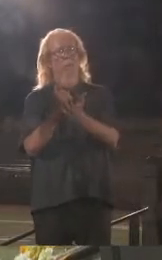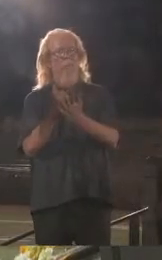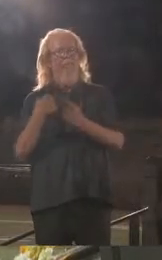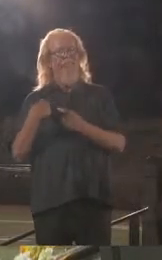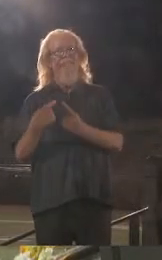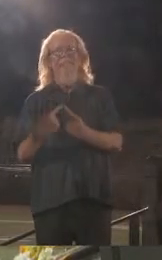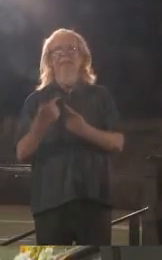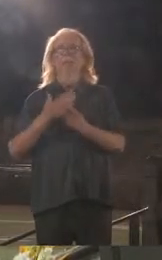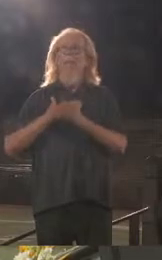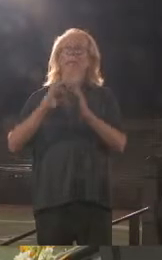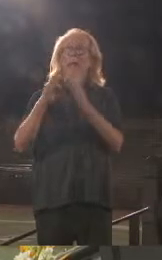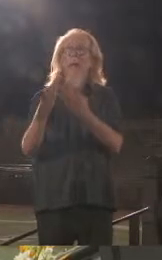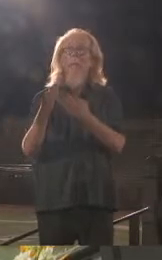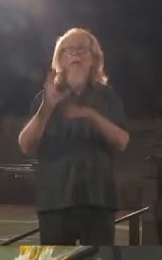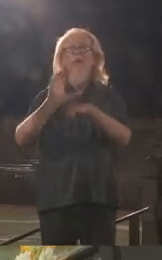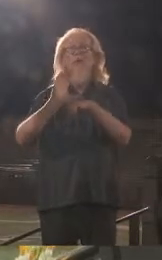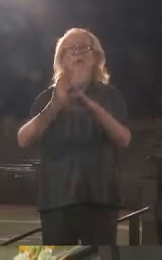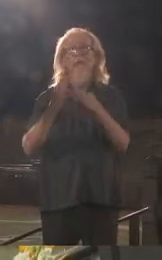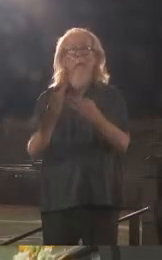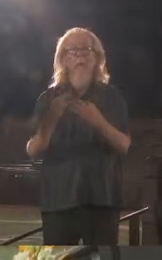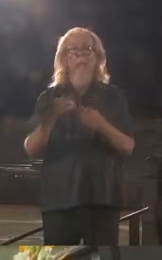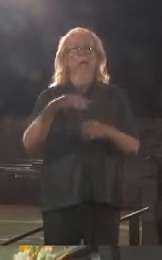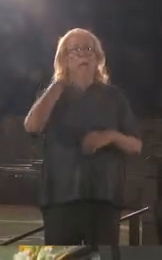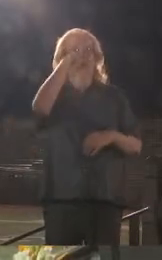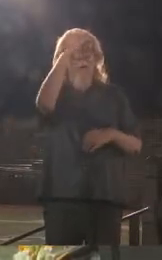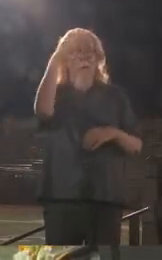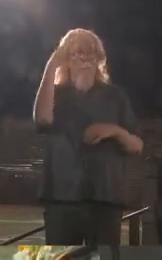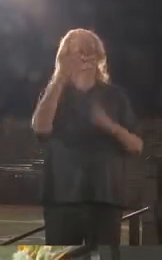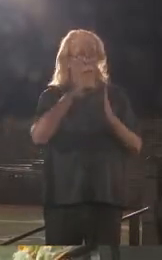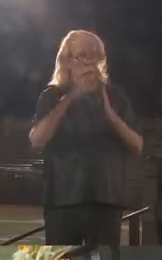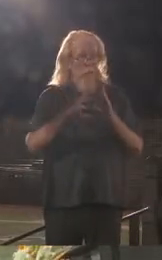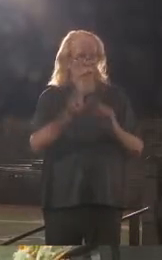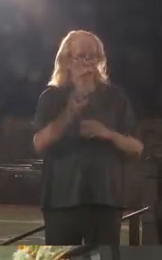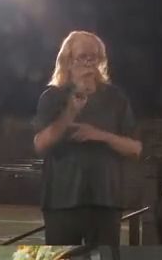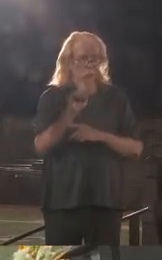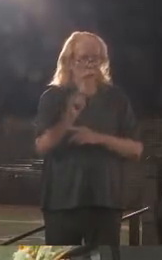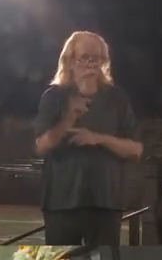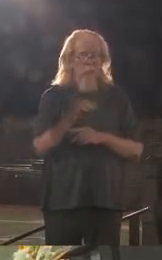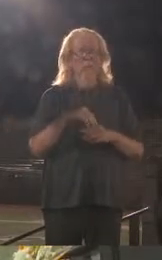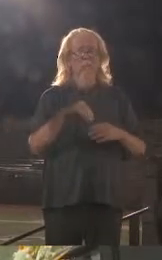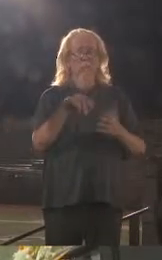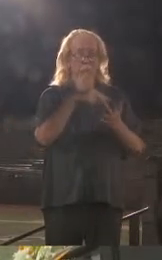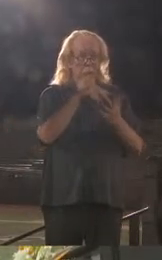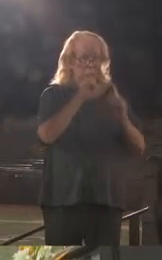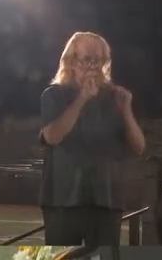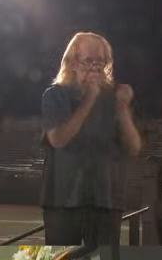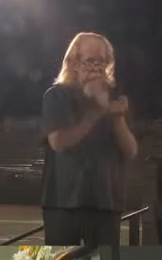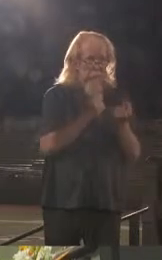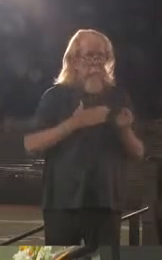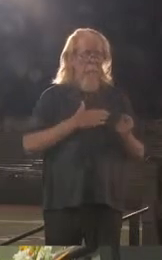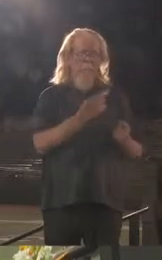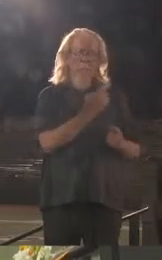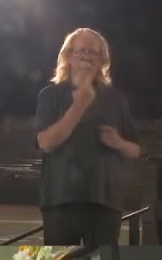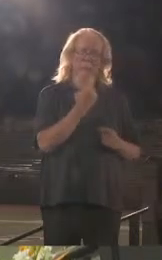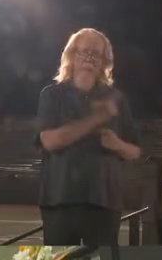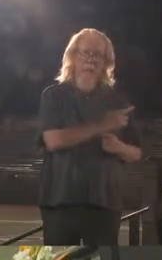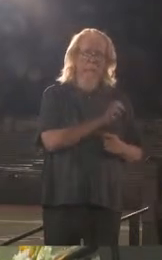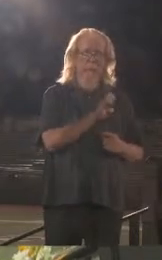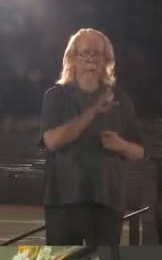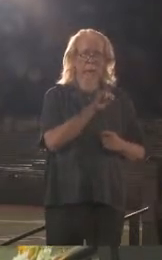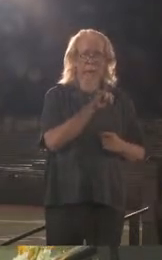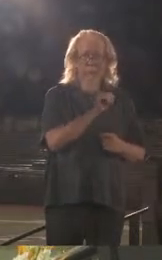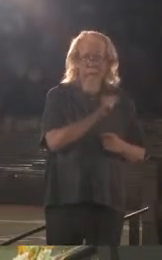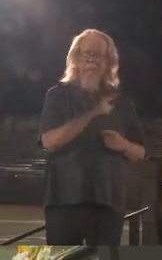church family, my Black Student Union and my dance team family, and to my best friend Ethelia Caldo, who has been there through every second for me, I love